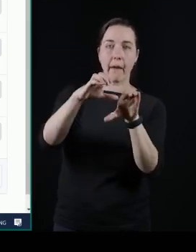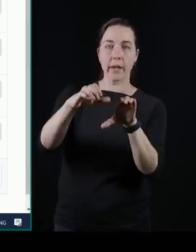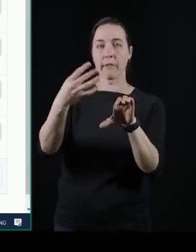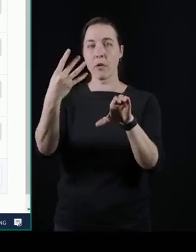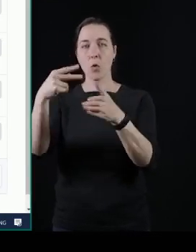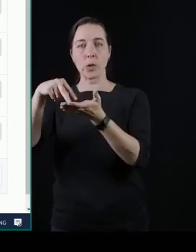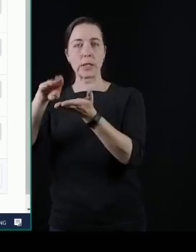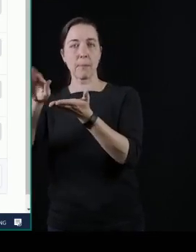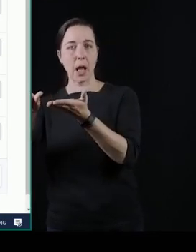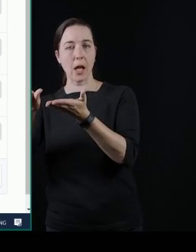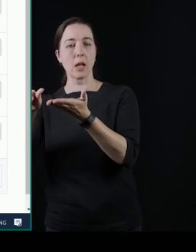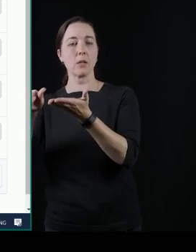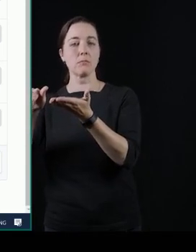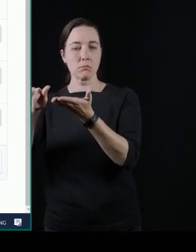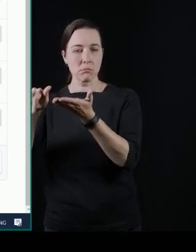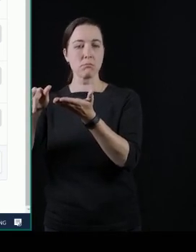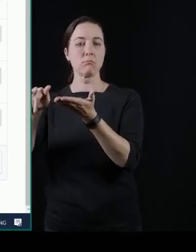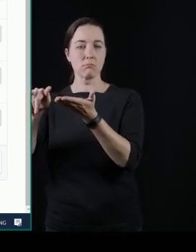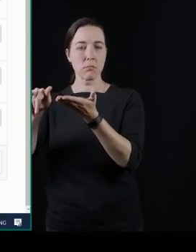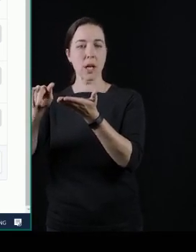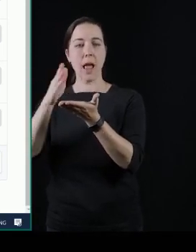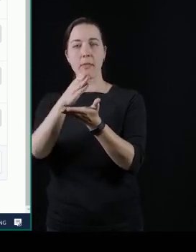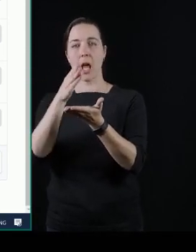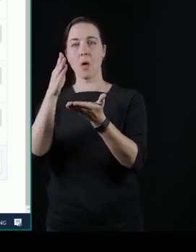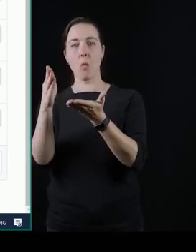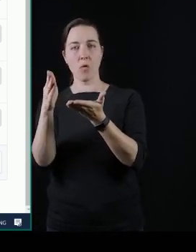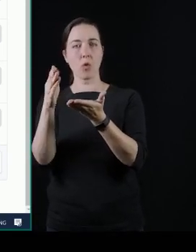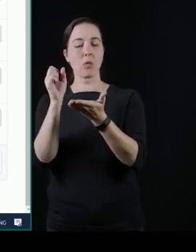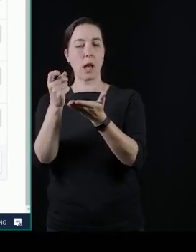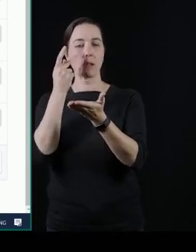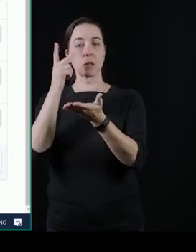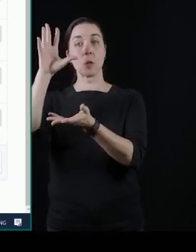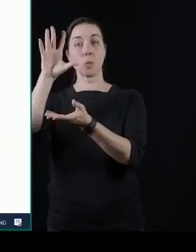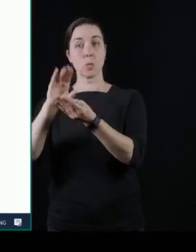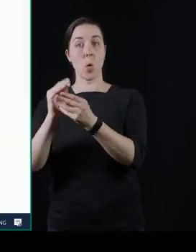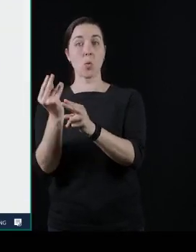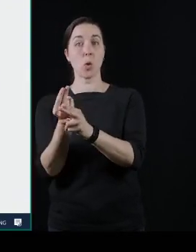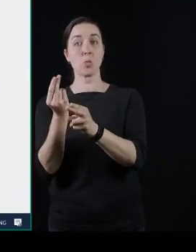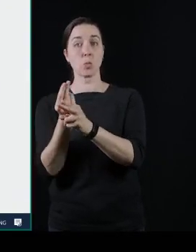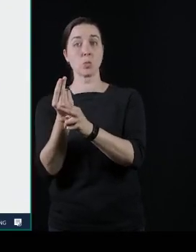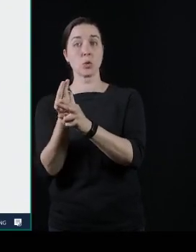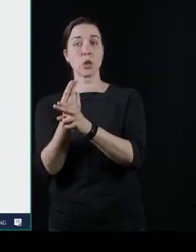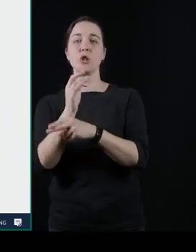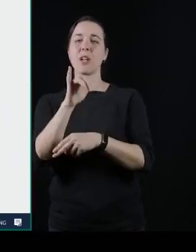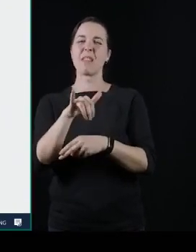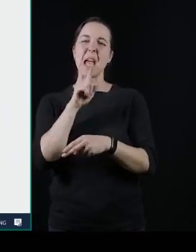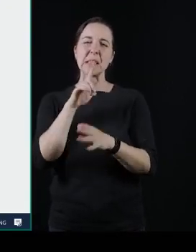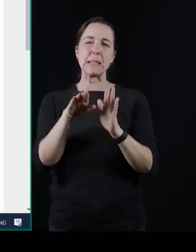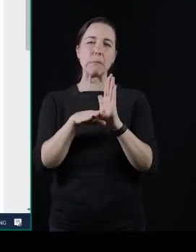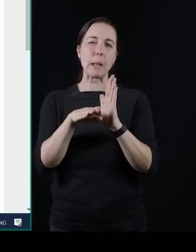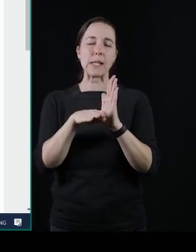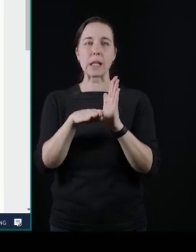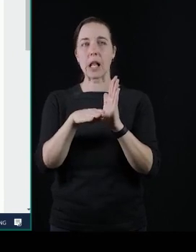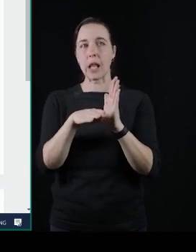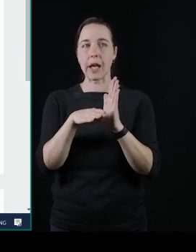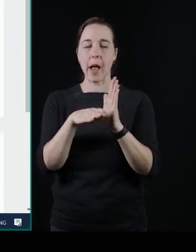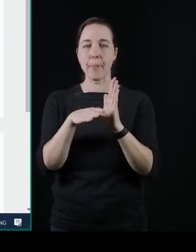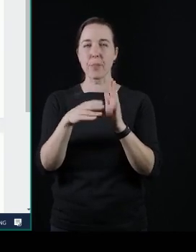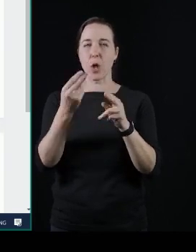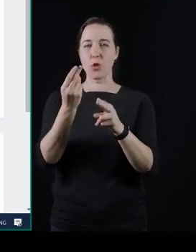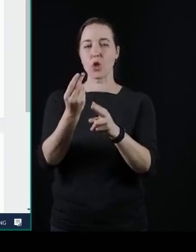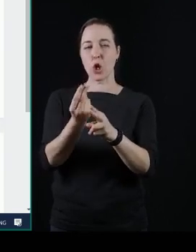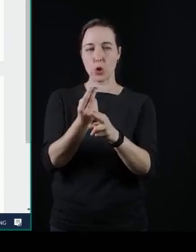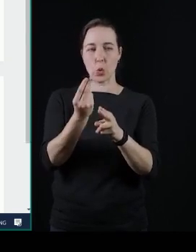1 active, 4 standing by. And then we can see here total usage, which is basically